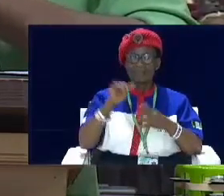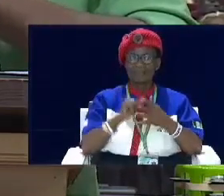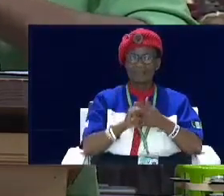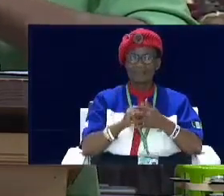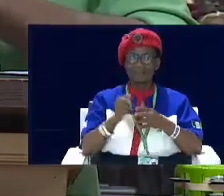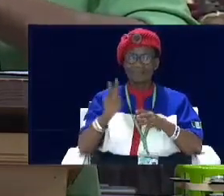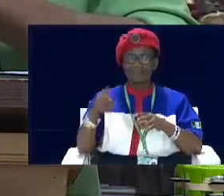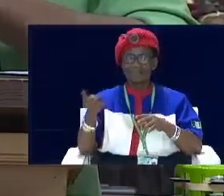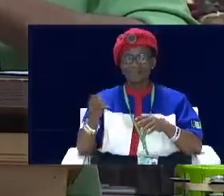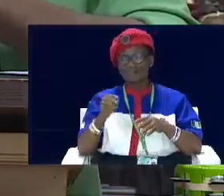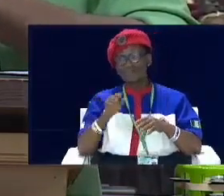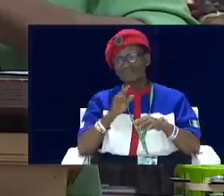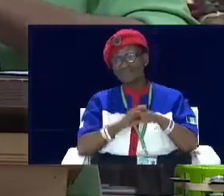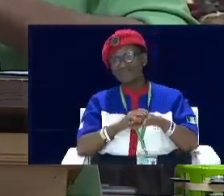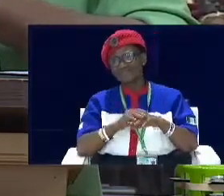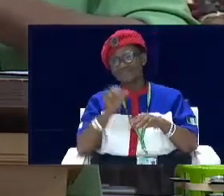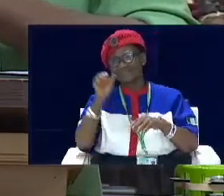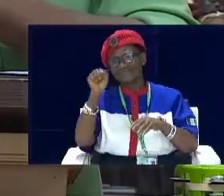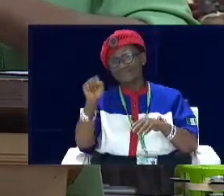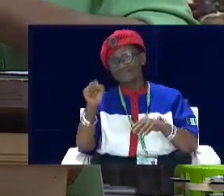náà ló rọ̀ lórí èrèké.